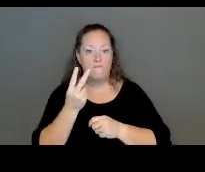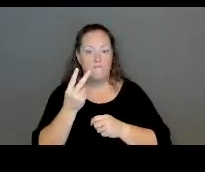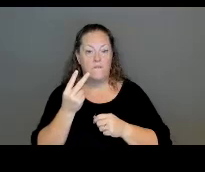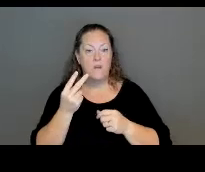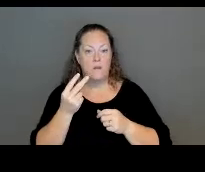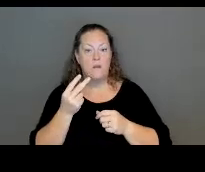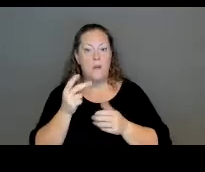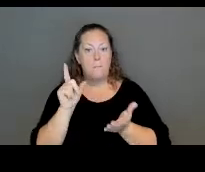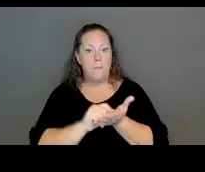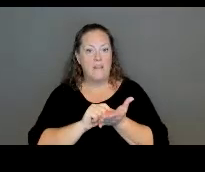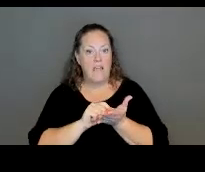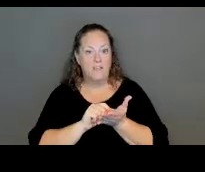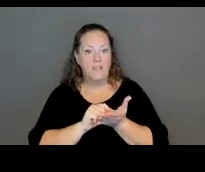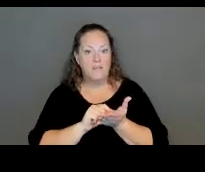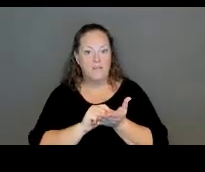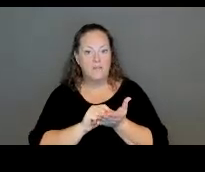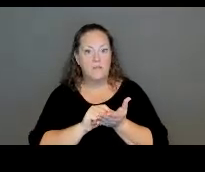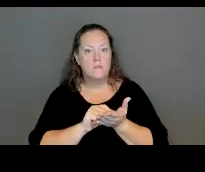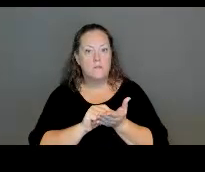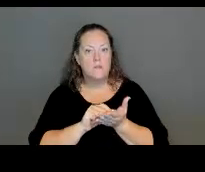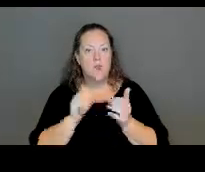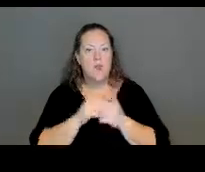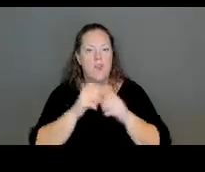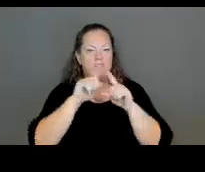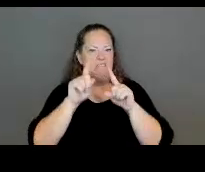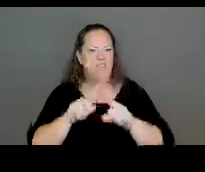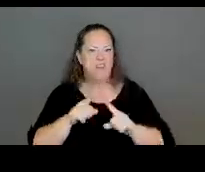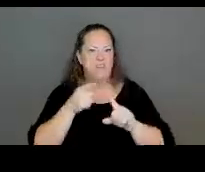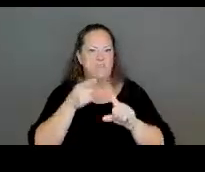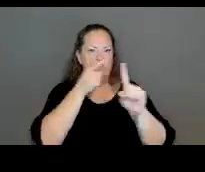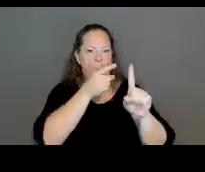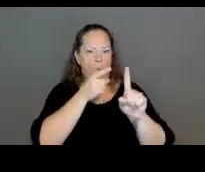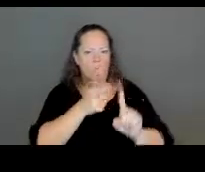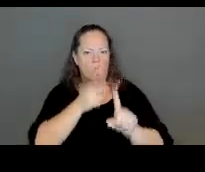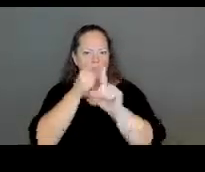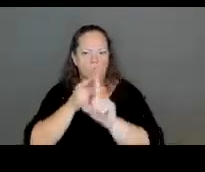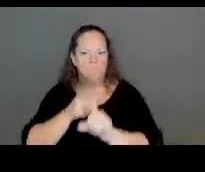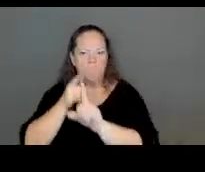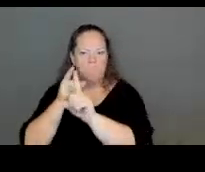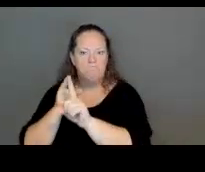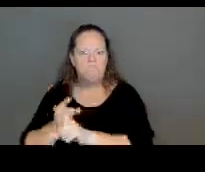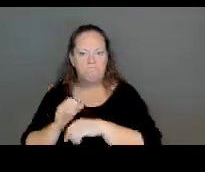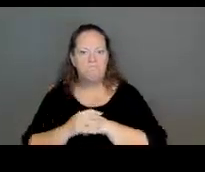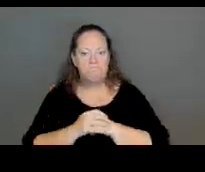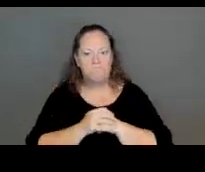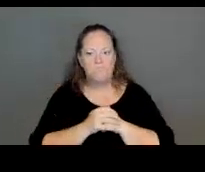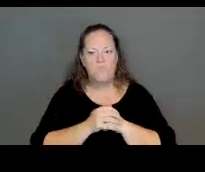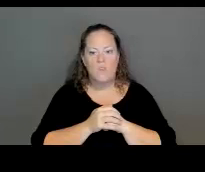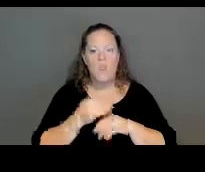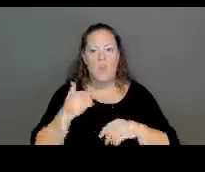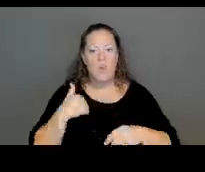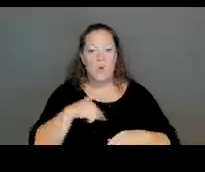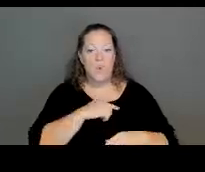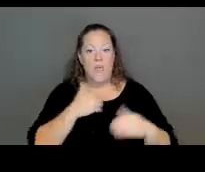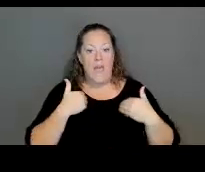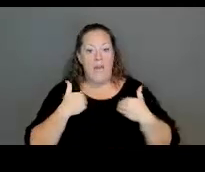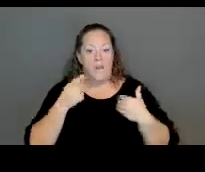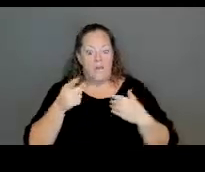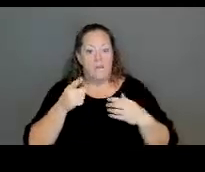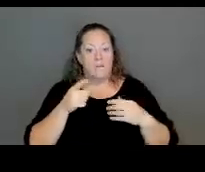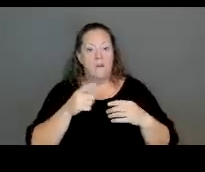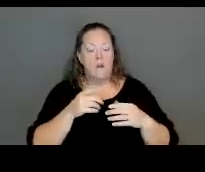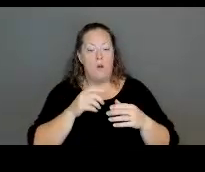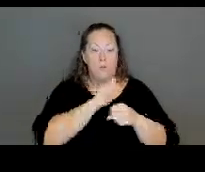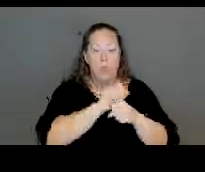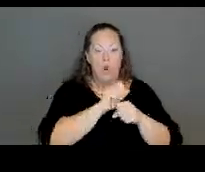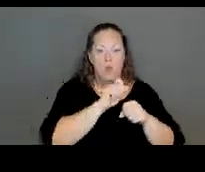12 publications with different purposes. The main adaptation workbook, a quick guide, and 10 fact